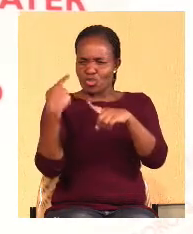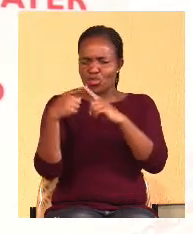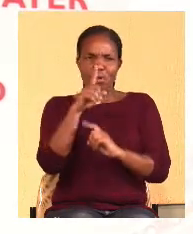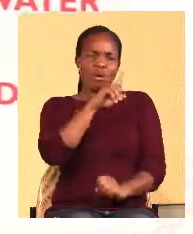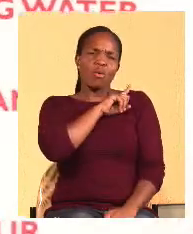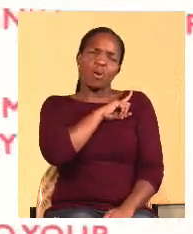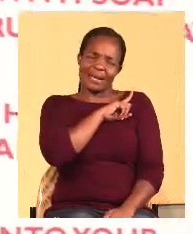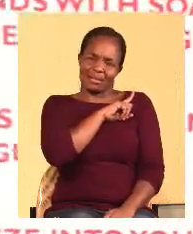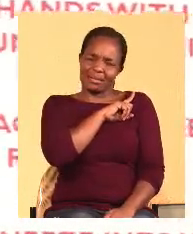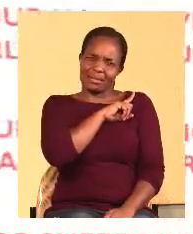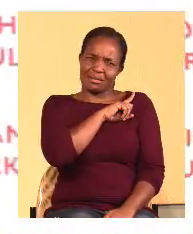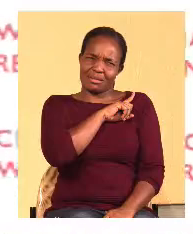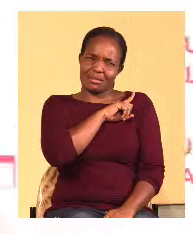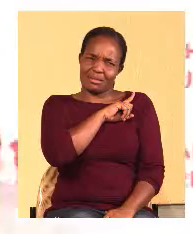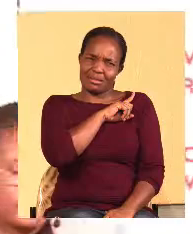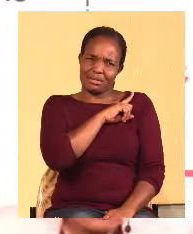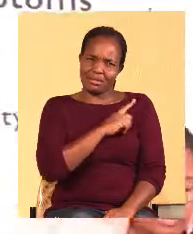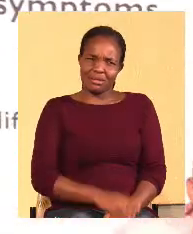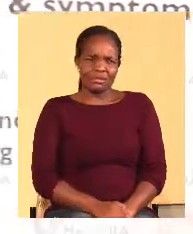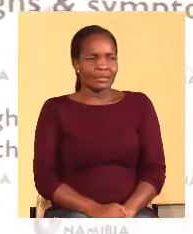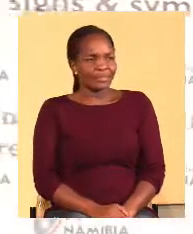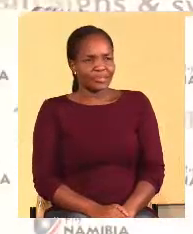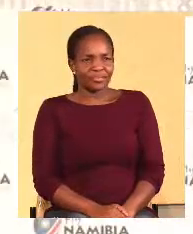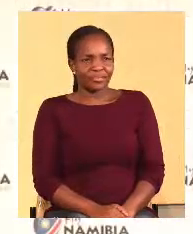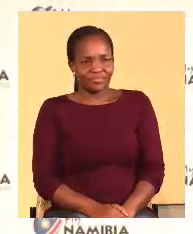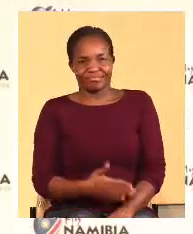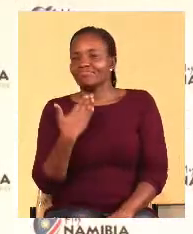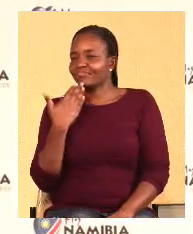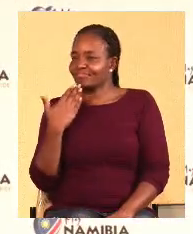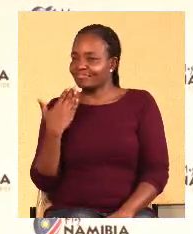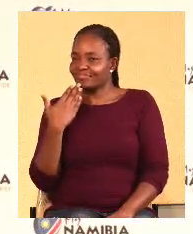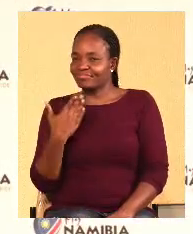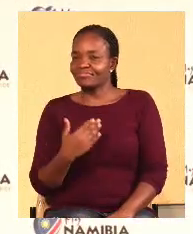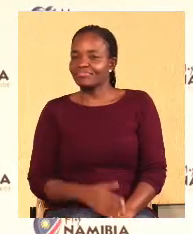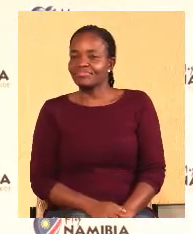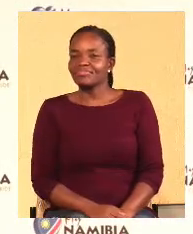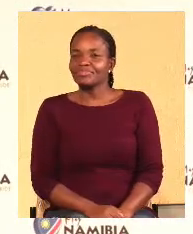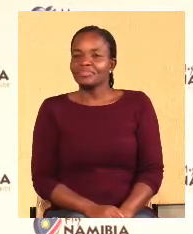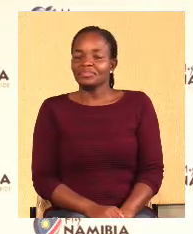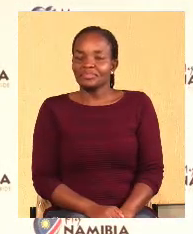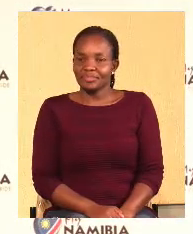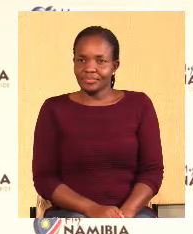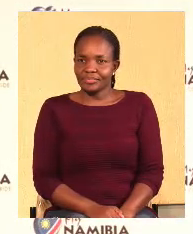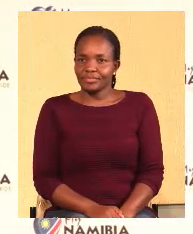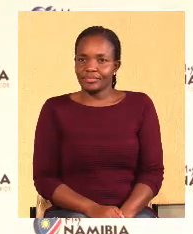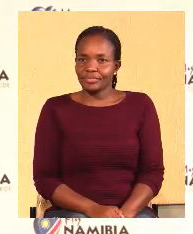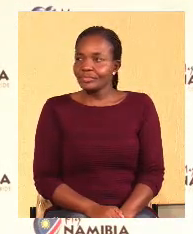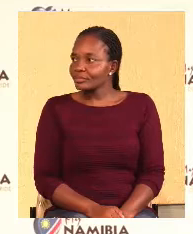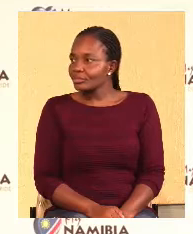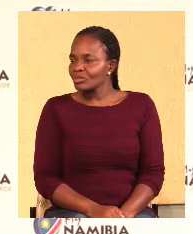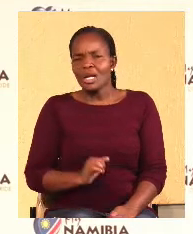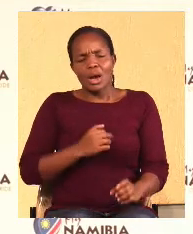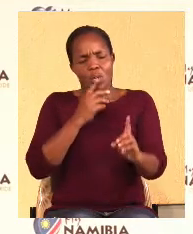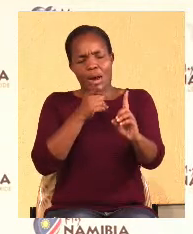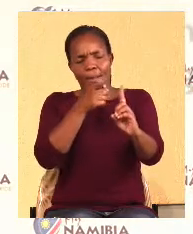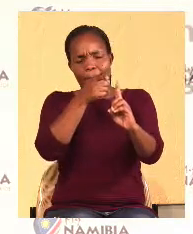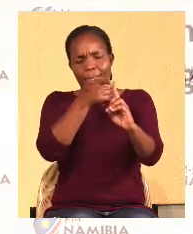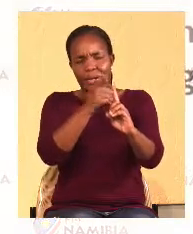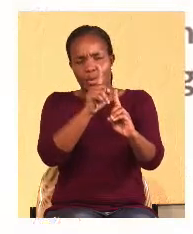much, John. Let me start off by saying that the intention